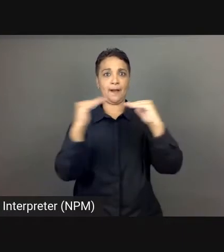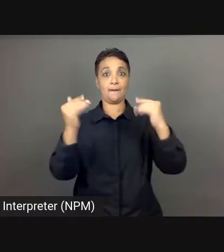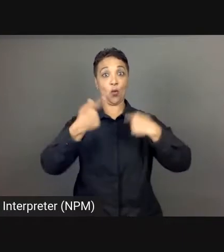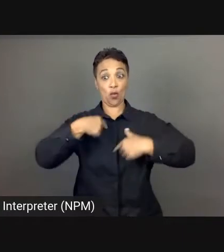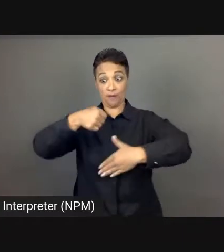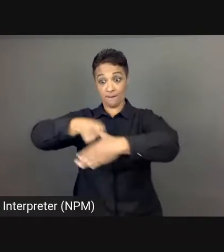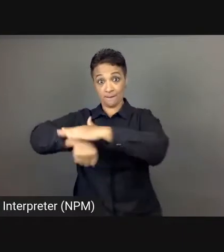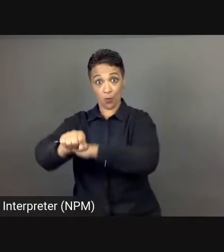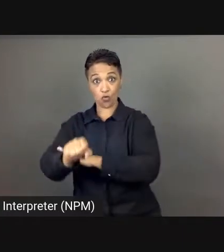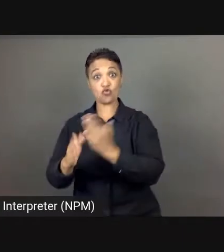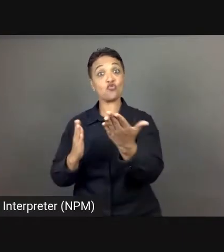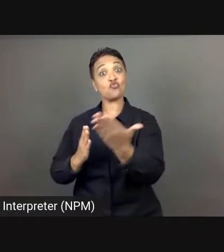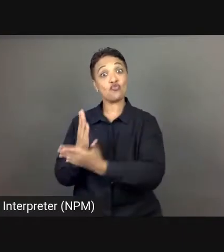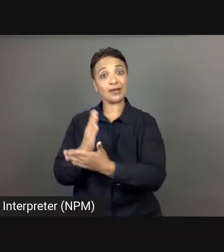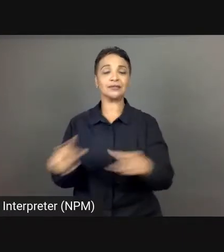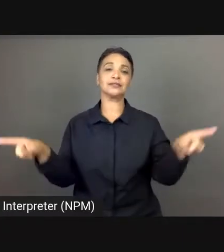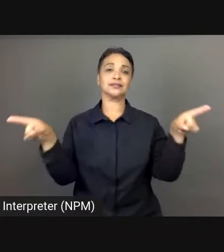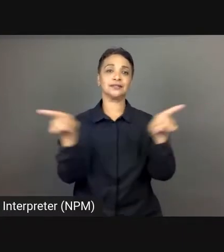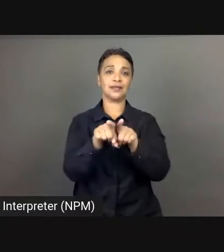rights under the human rights